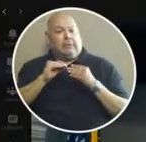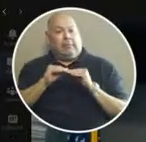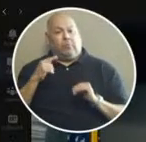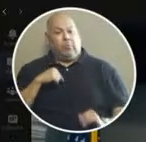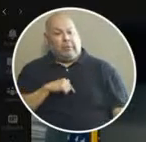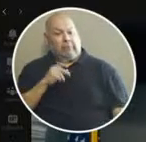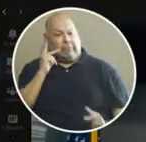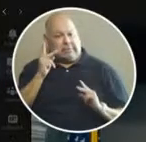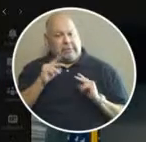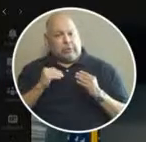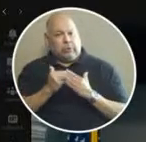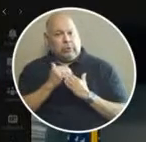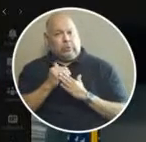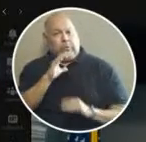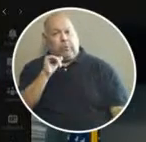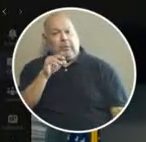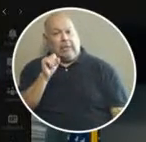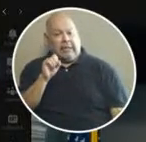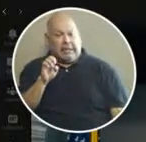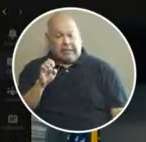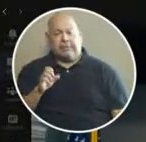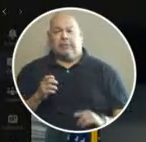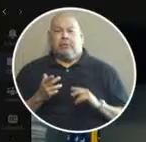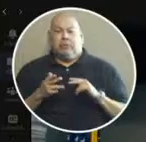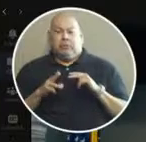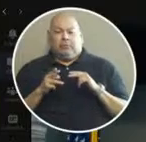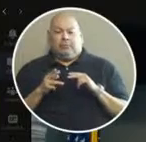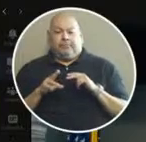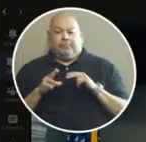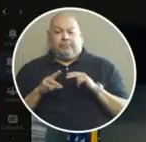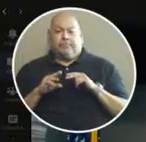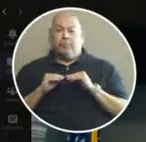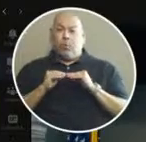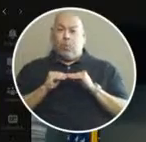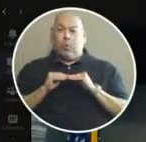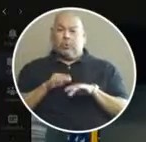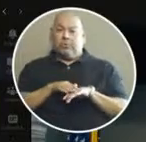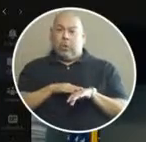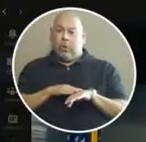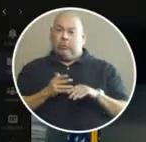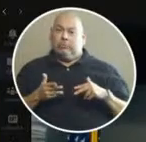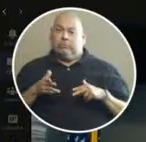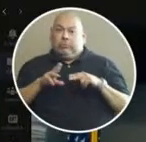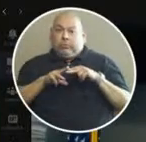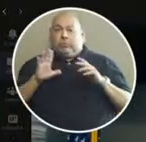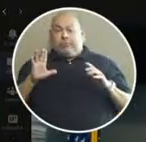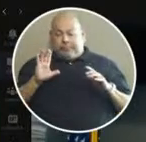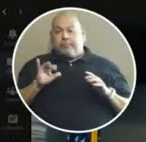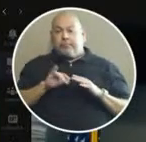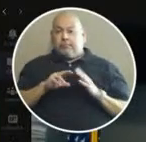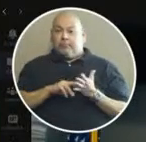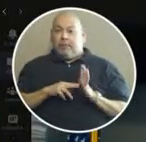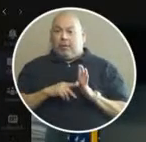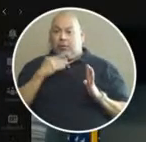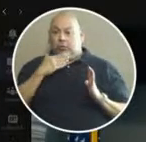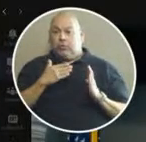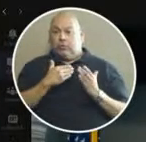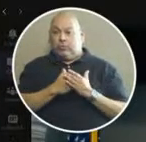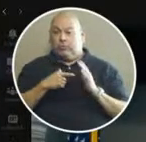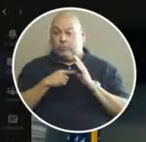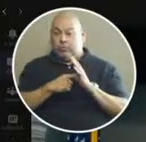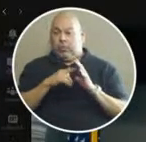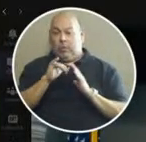have seen that the new cases continue to rise, but at a slower rate. That gives us a very good indication